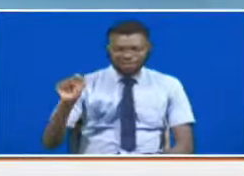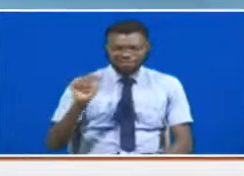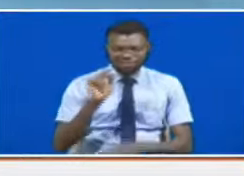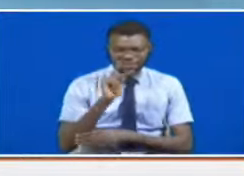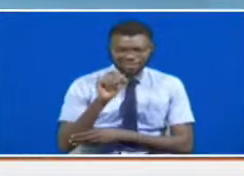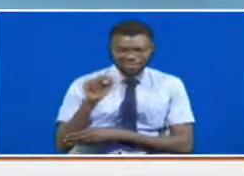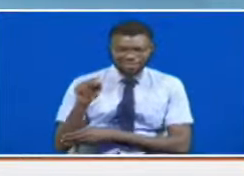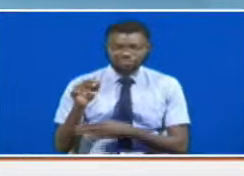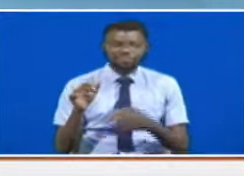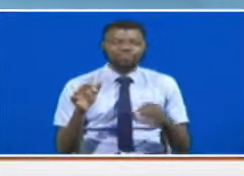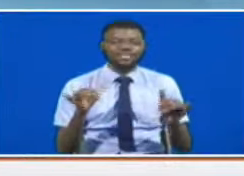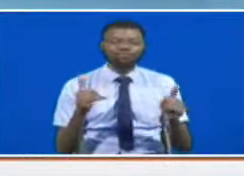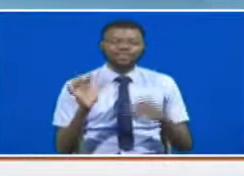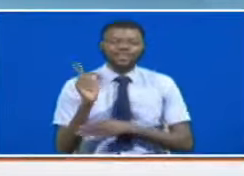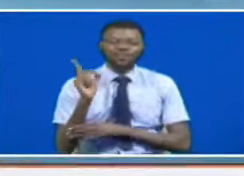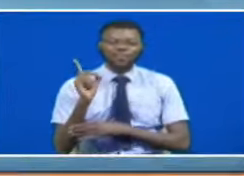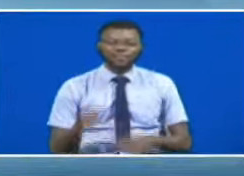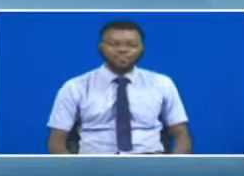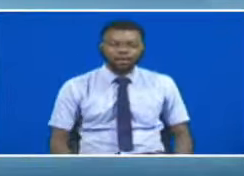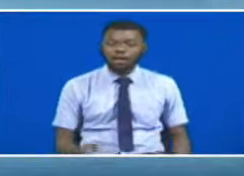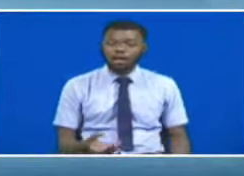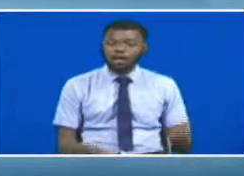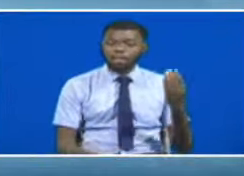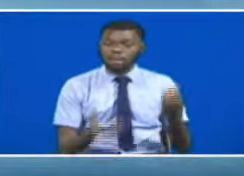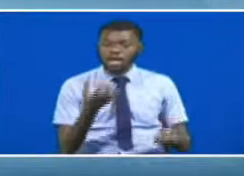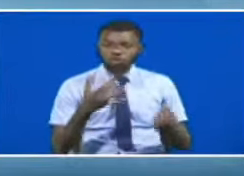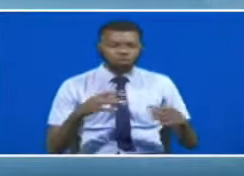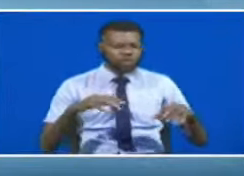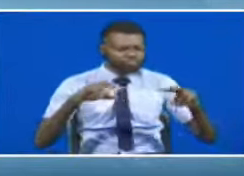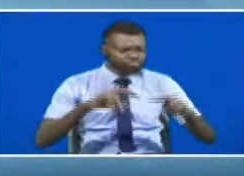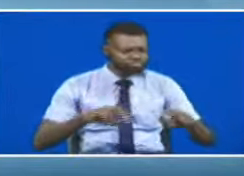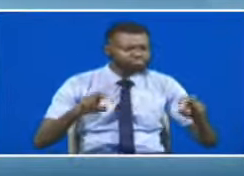Let's now head to Baringo, where the search and recovery mission for six missing